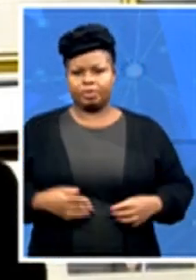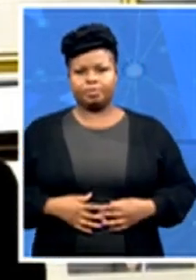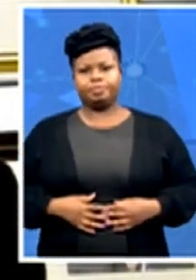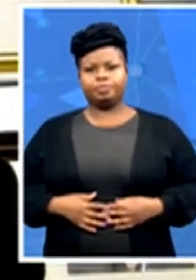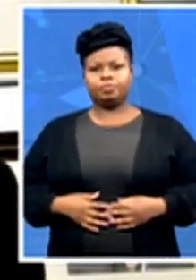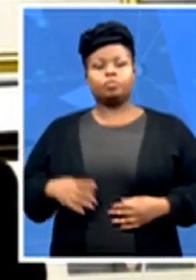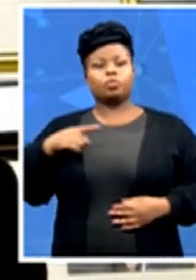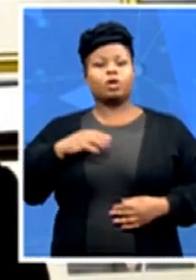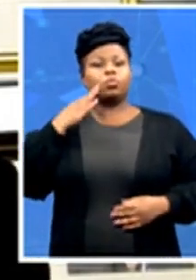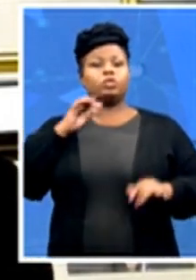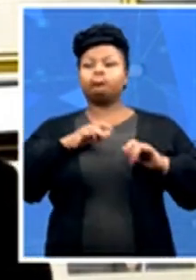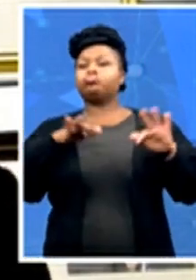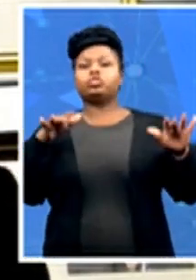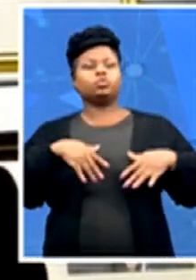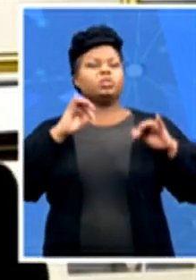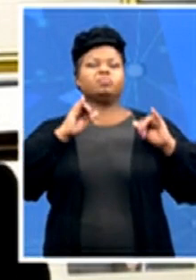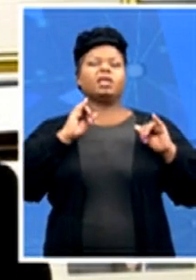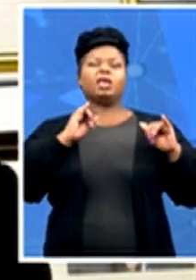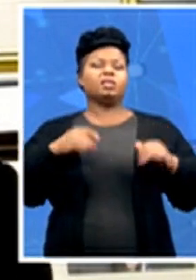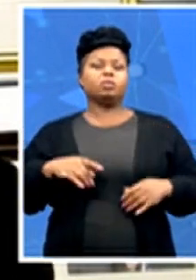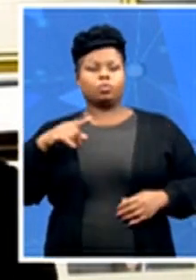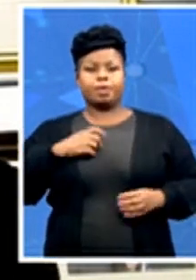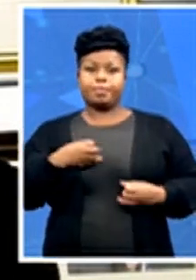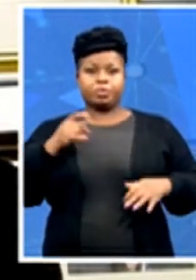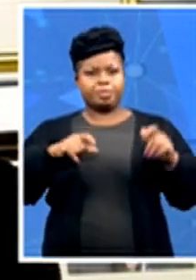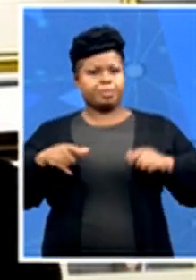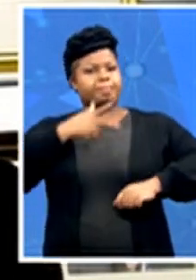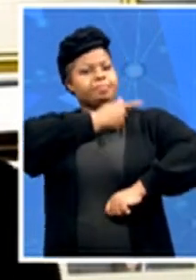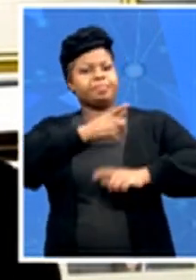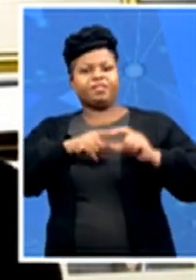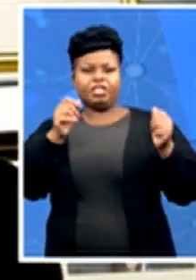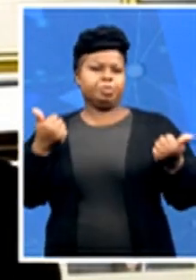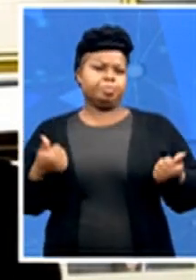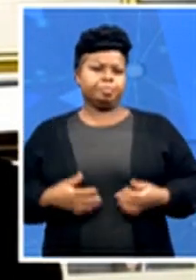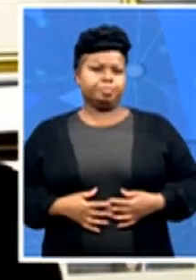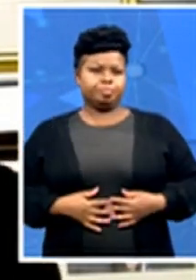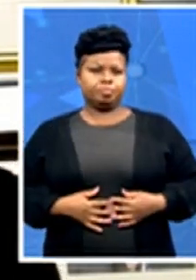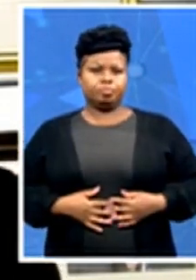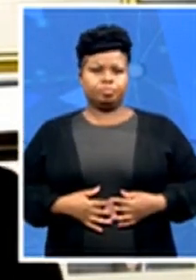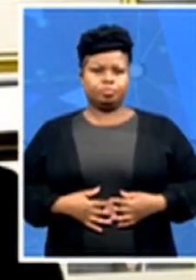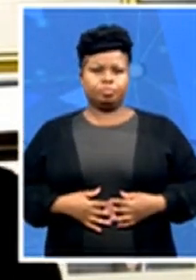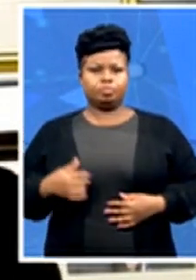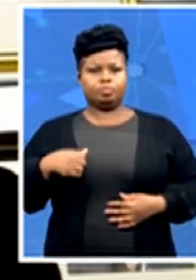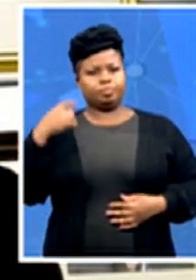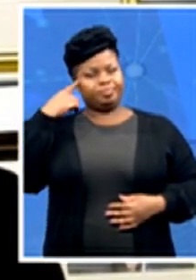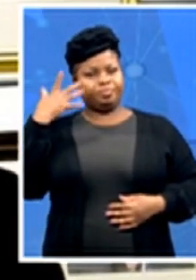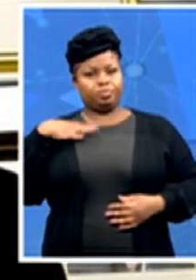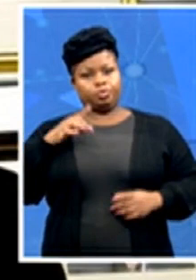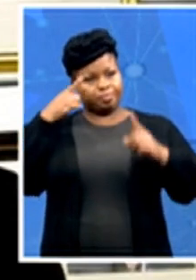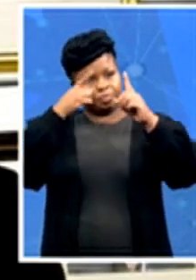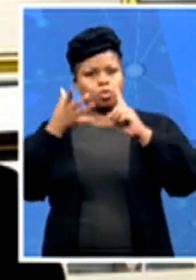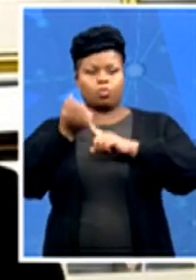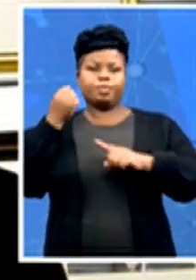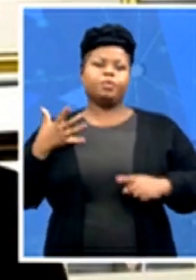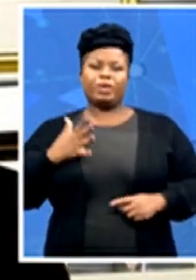far because most of the people are vaccinated. So I think we want to get to that point. When we're going to get to that point is not